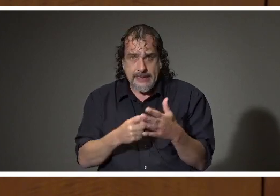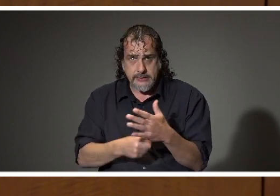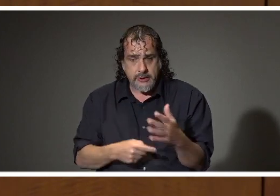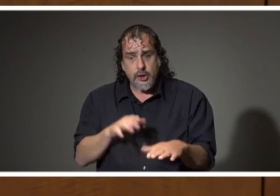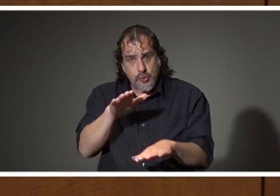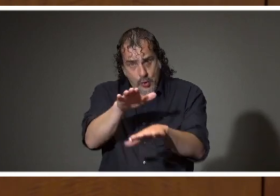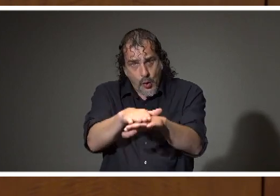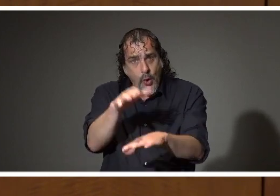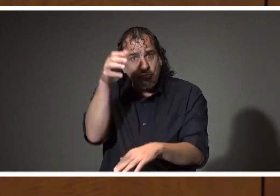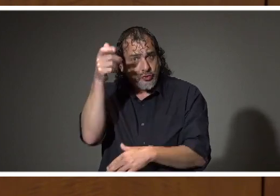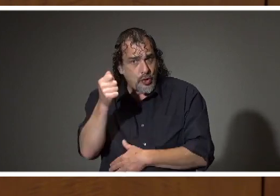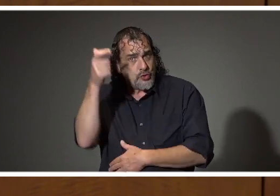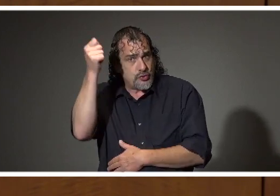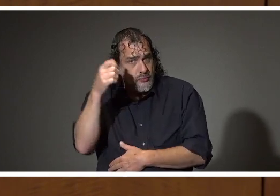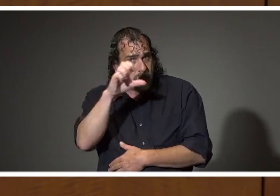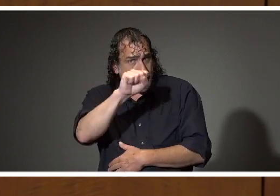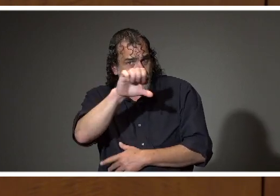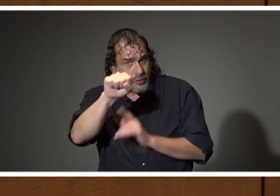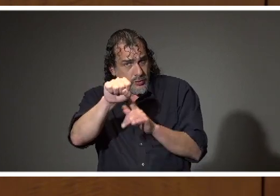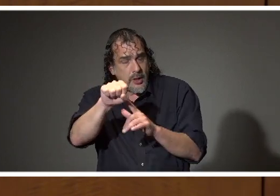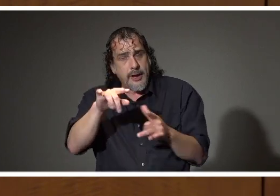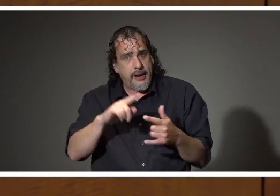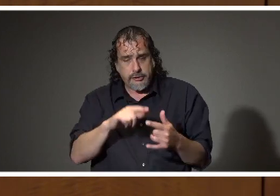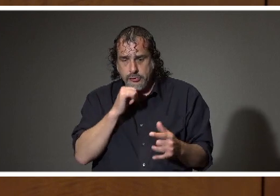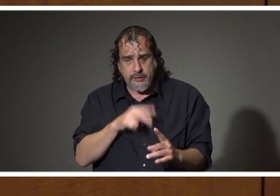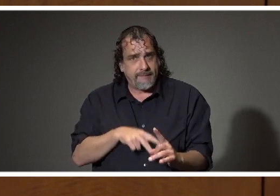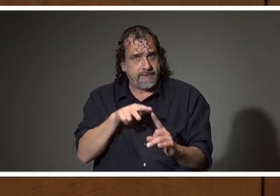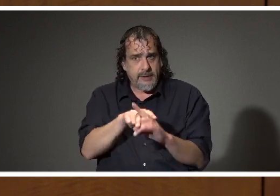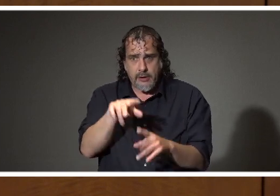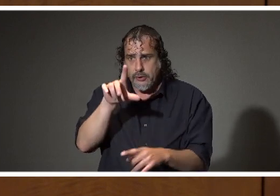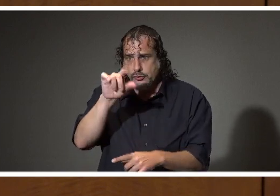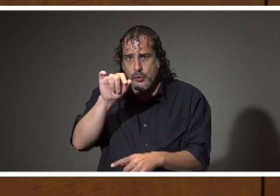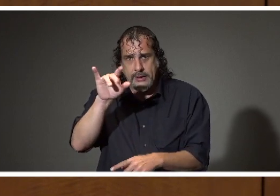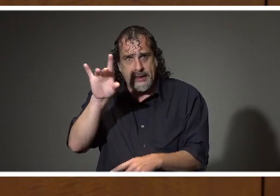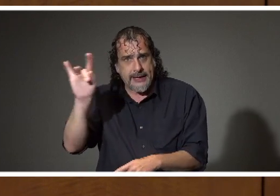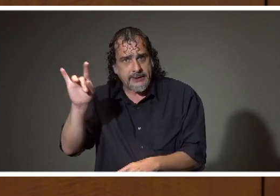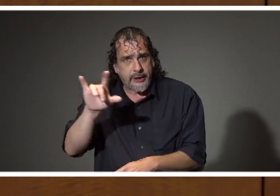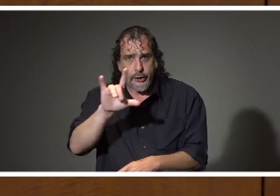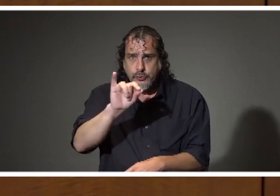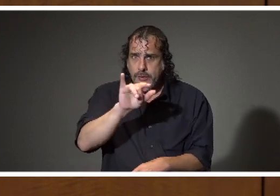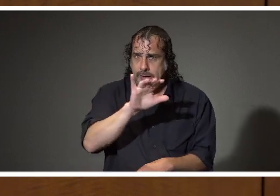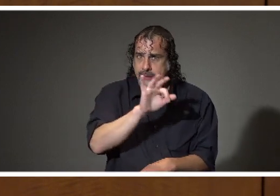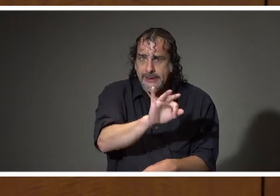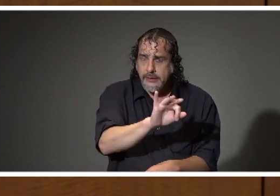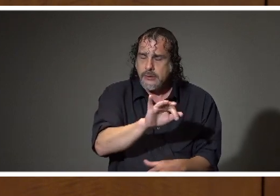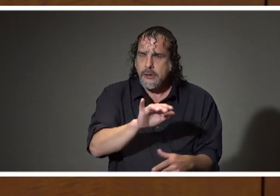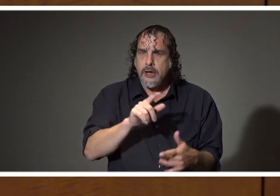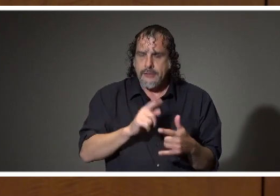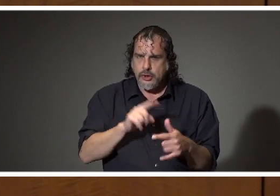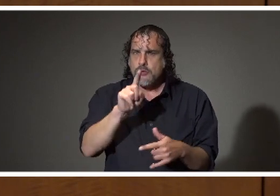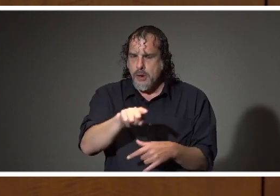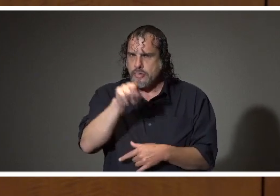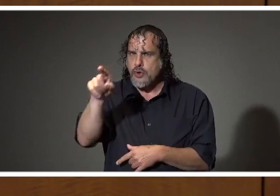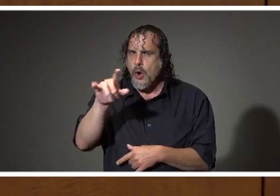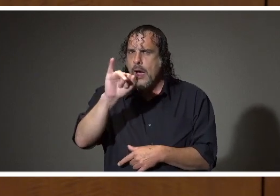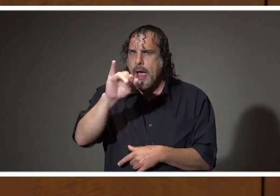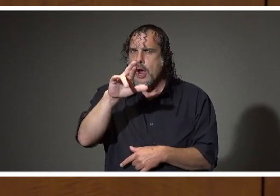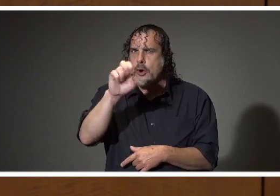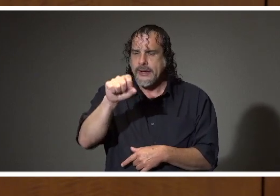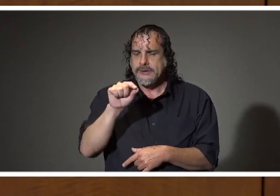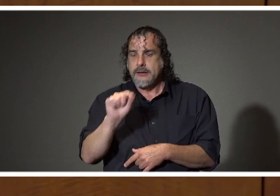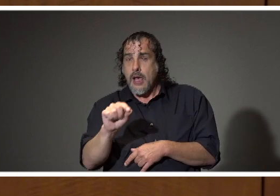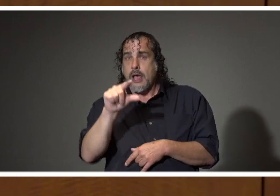Social Security and you did not file taxes in 2018 or 2019, you must go to